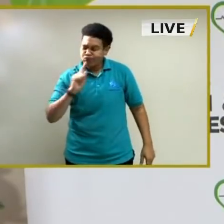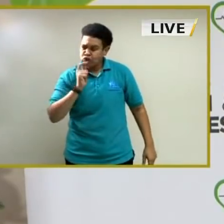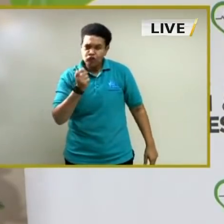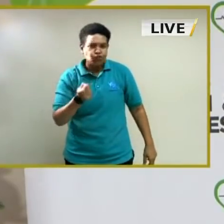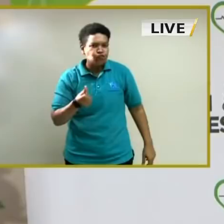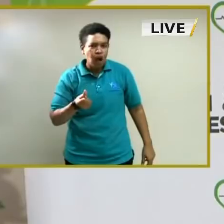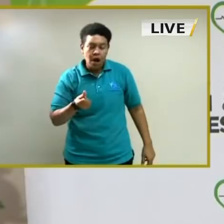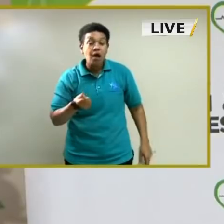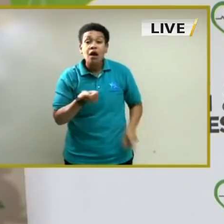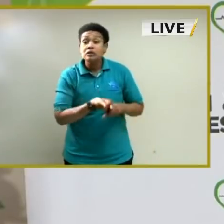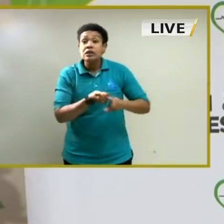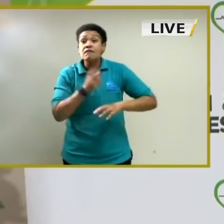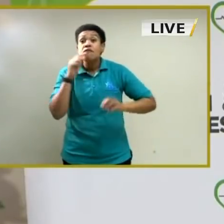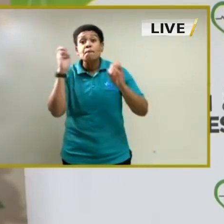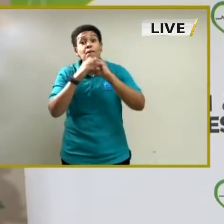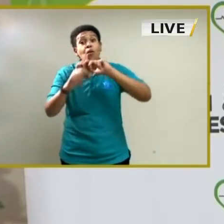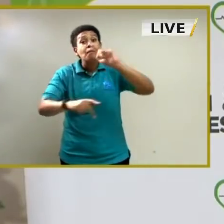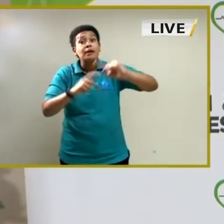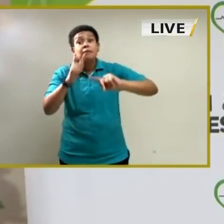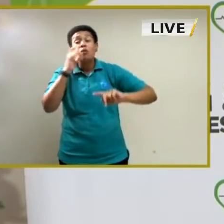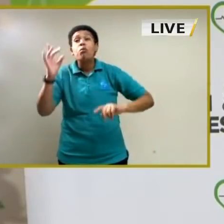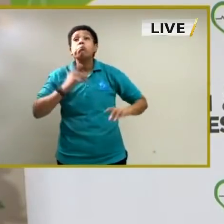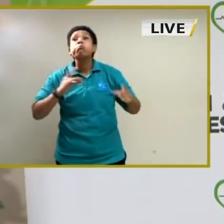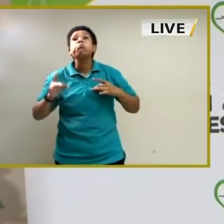more persons who get the virus,